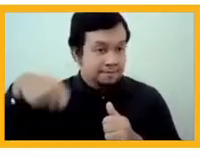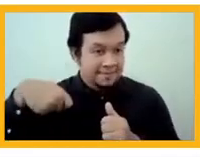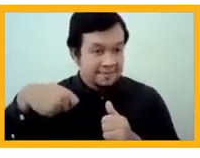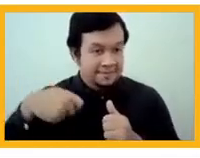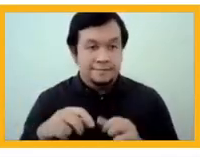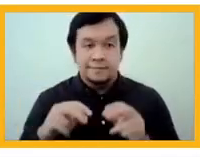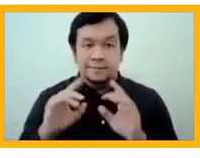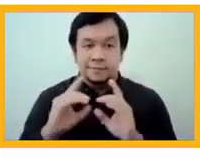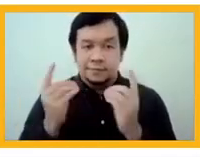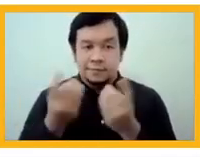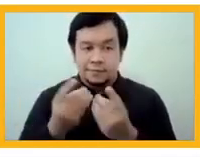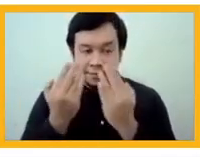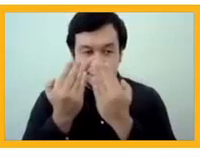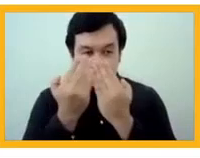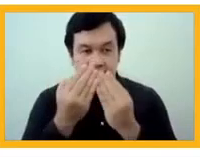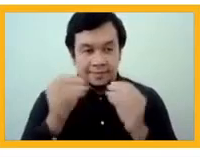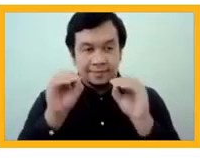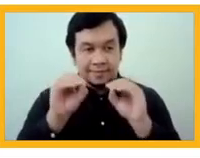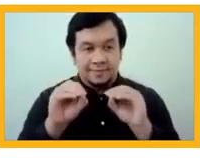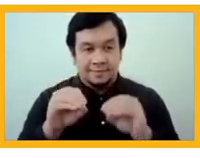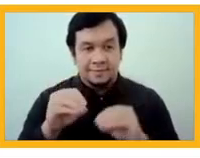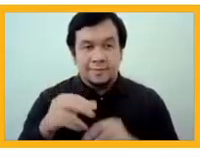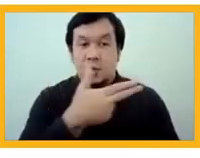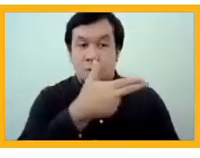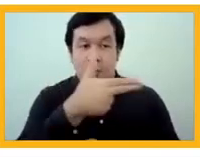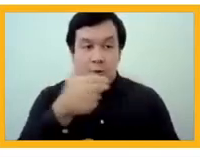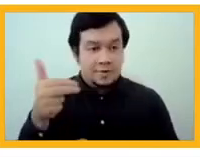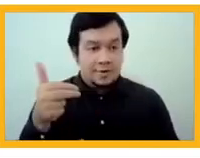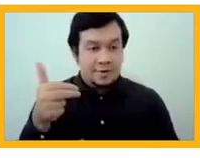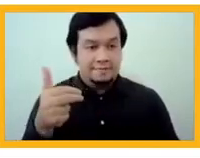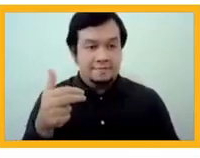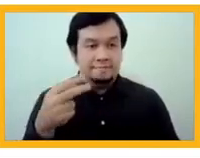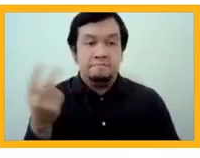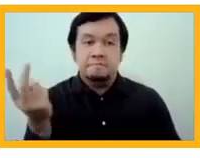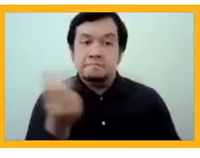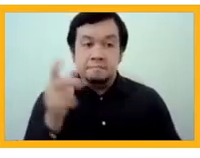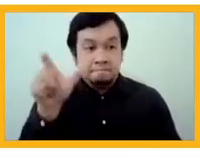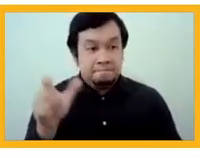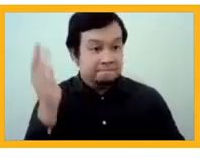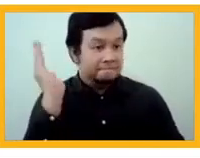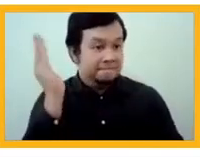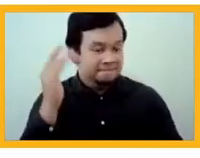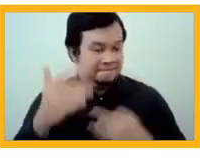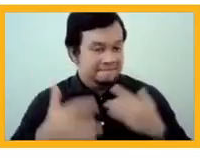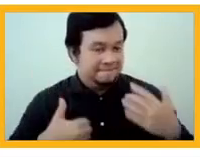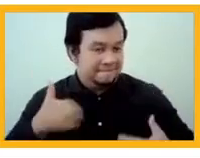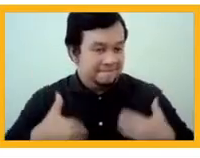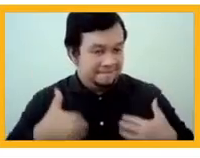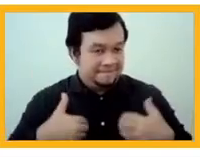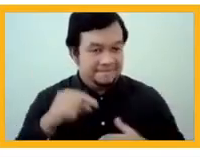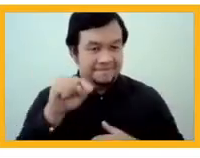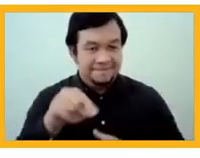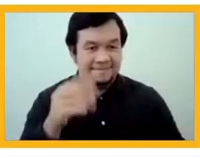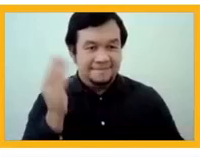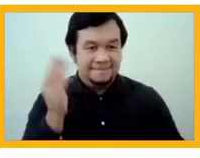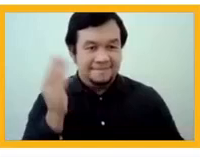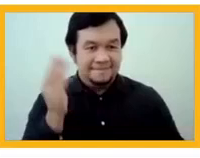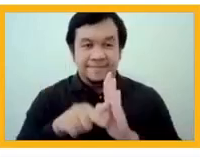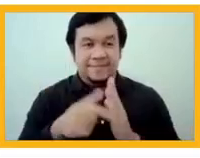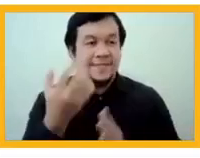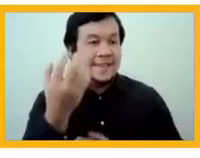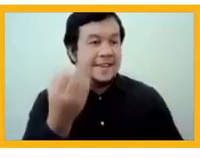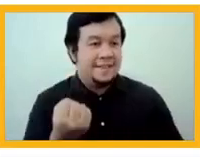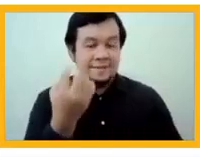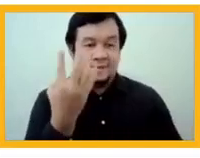super interesting panel on the future of education, and we had four breakouts related to gender, agriculture, health,